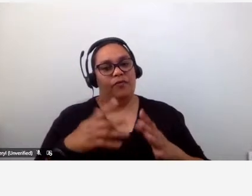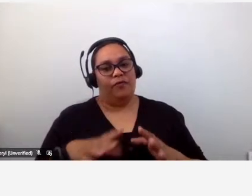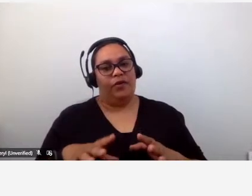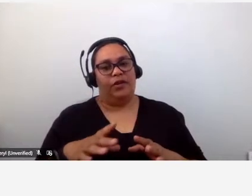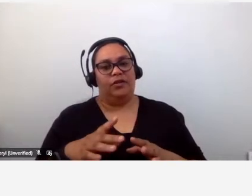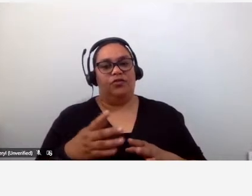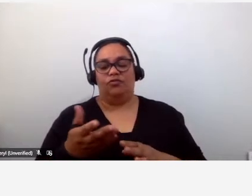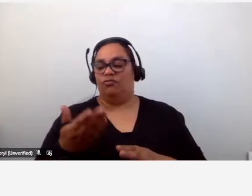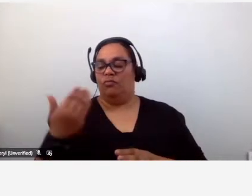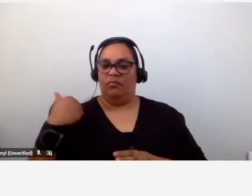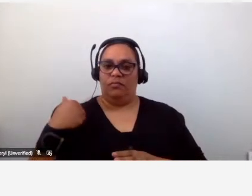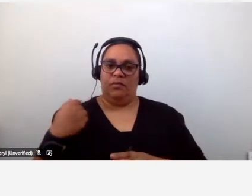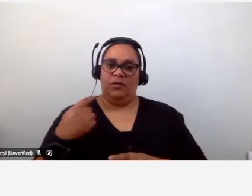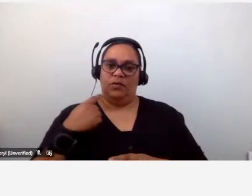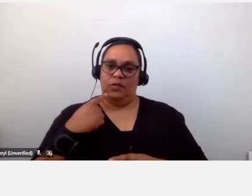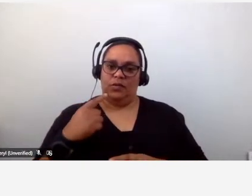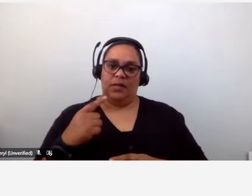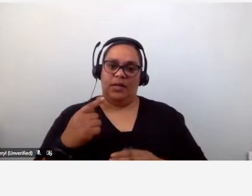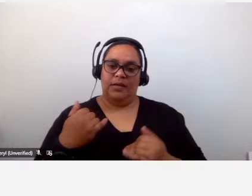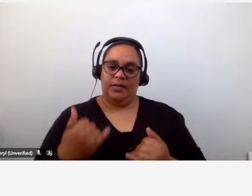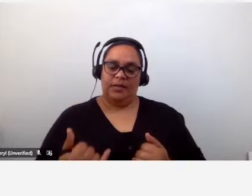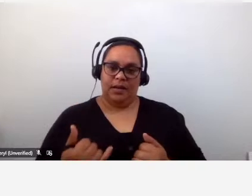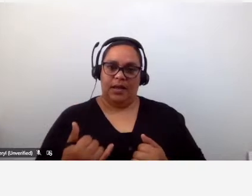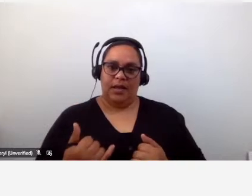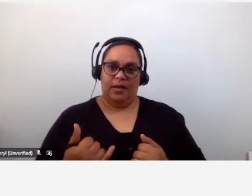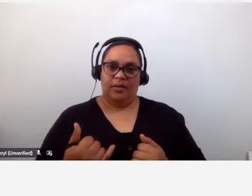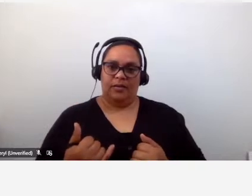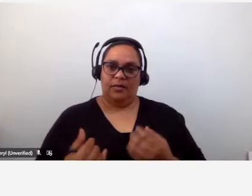say, today's kids, they use,